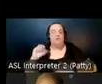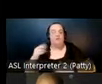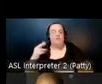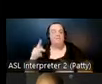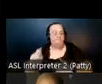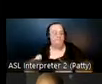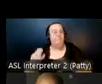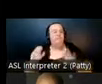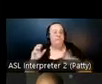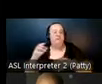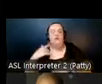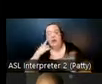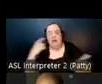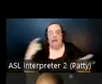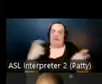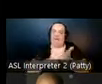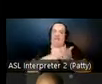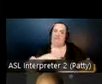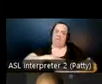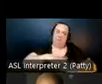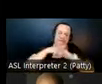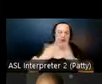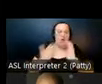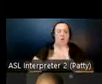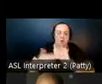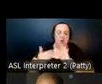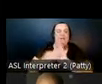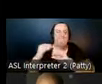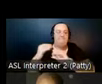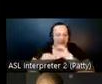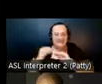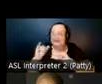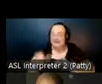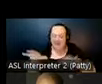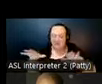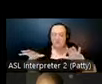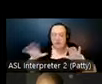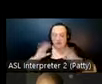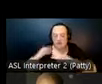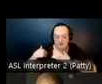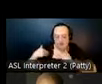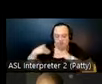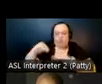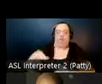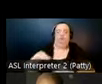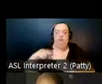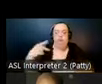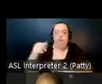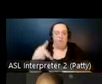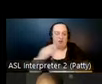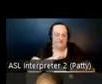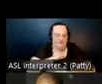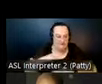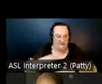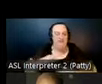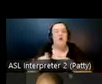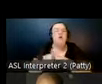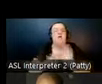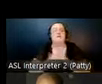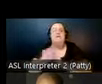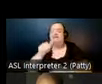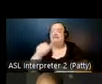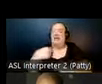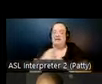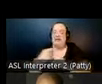We're identifying preventative and recurring maintenance tasks to be accomplished by park staff. We're also developing a 10-year